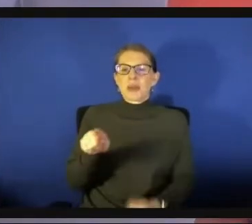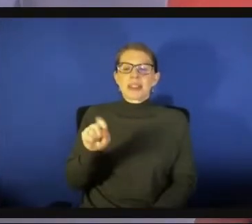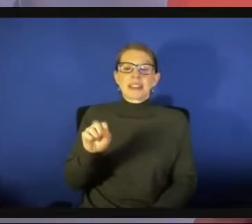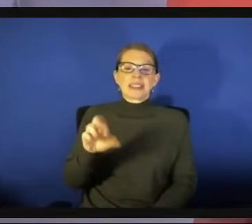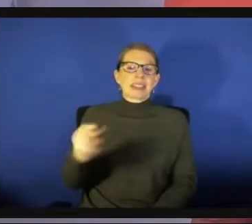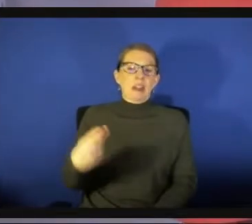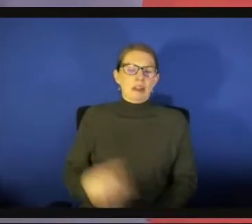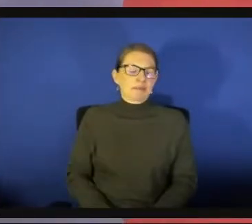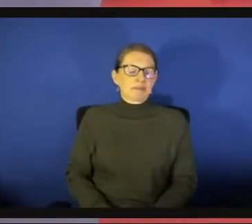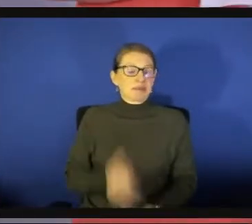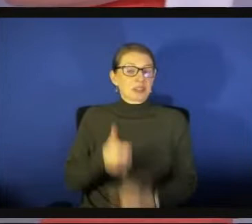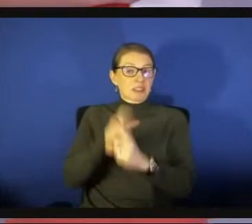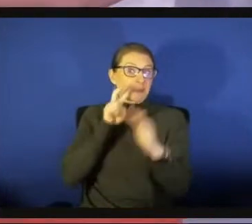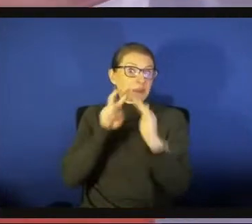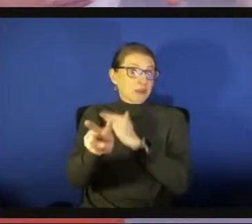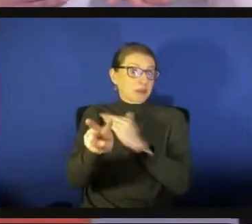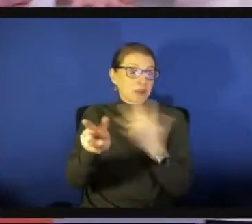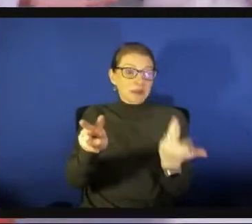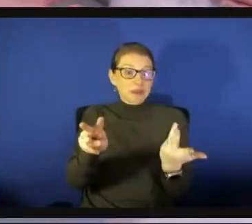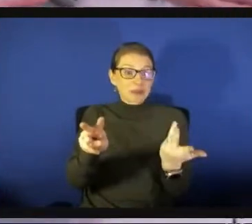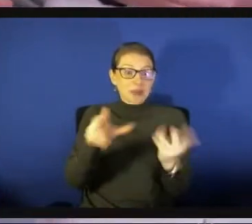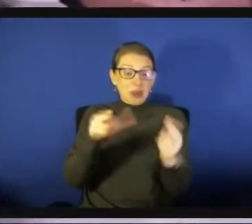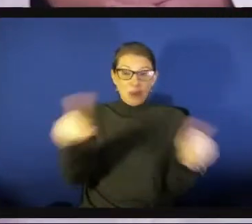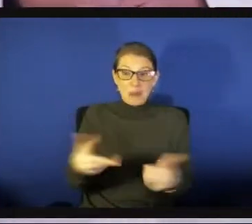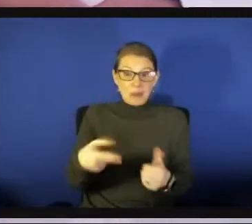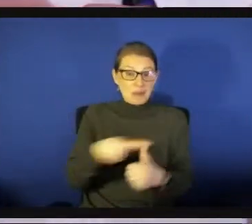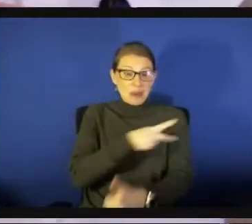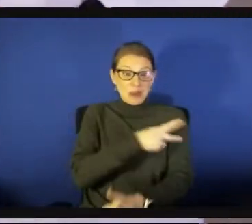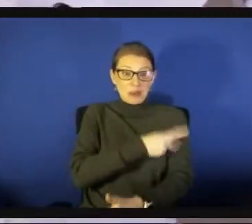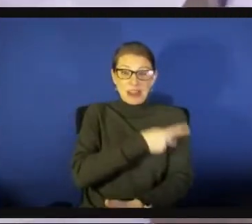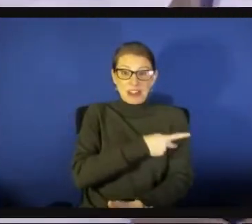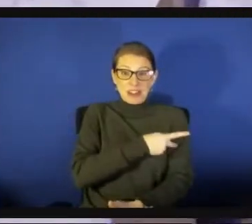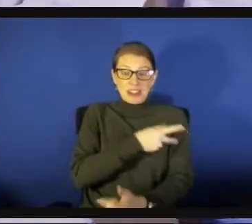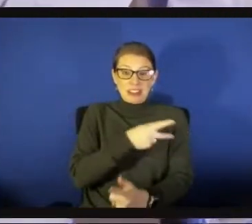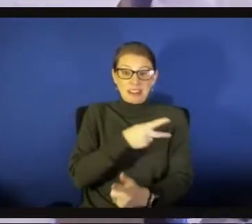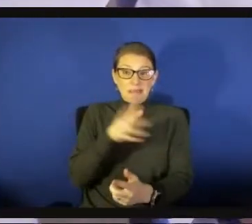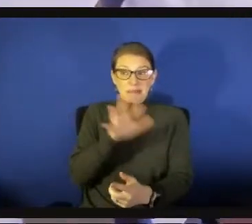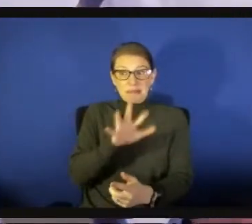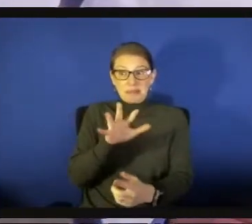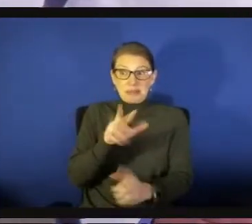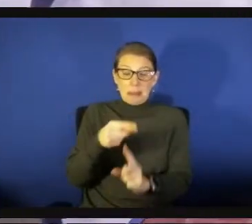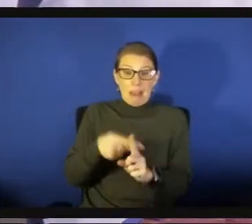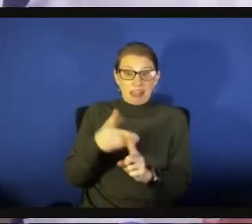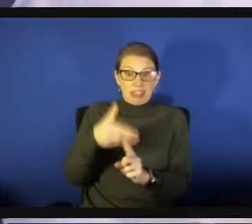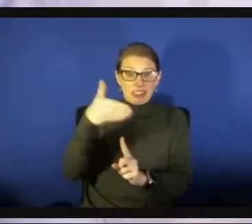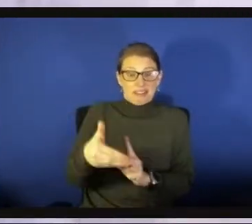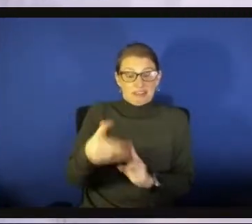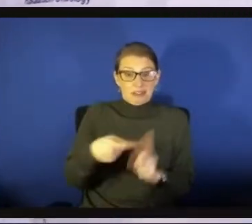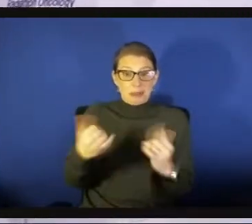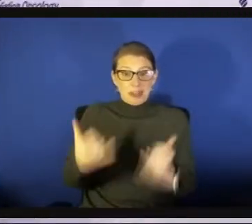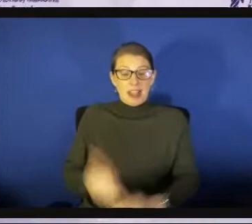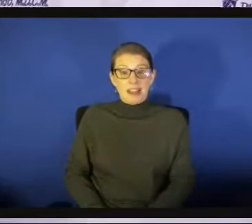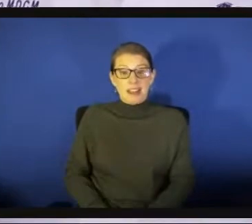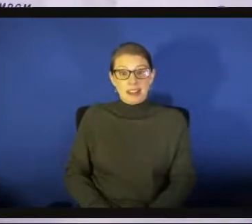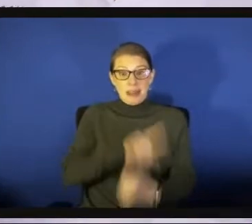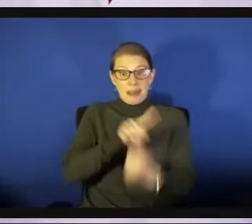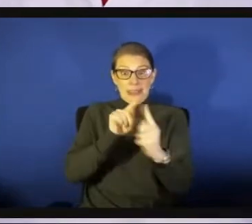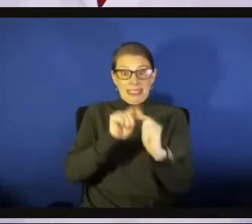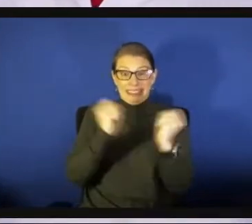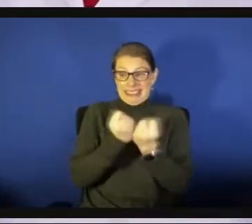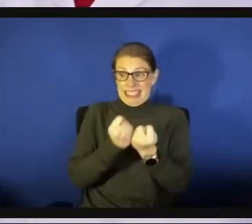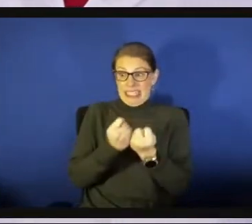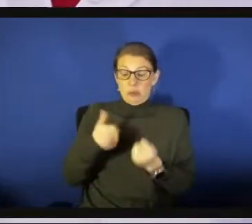when you just welcome that first patient in here in about a month? I think for them to get to meet this team that we worked so hard to